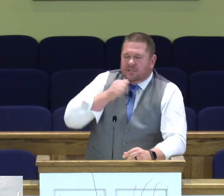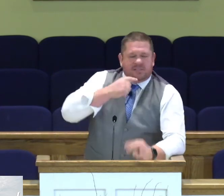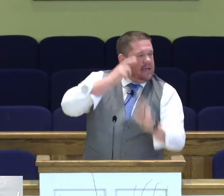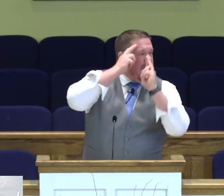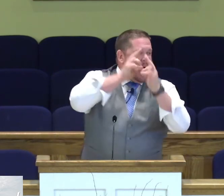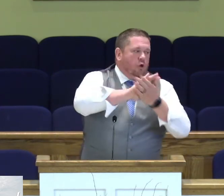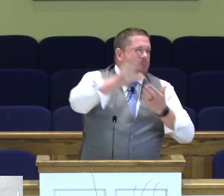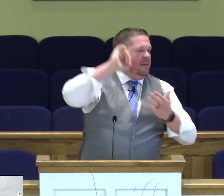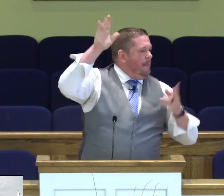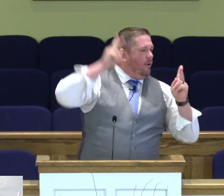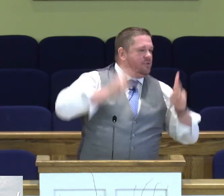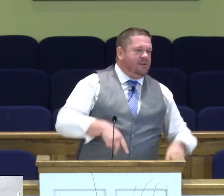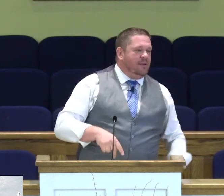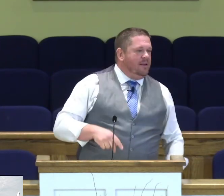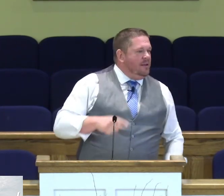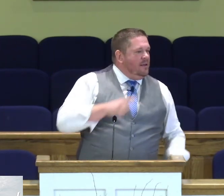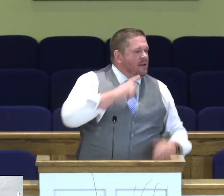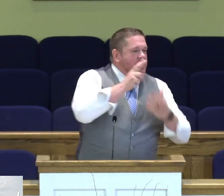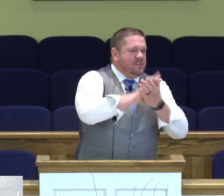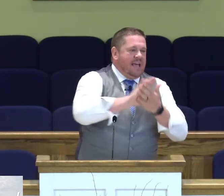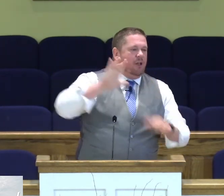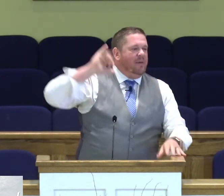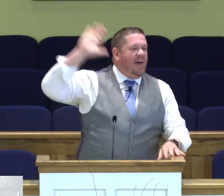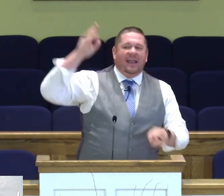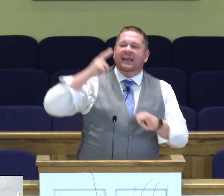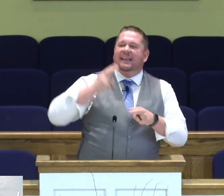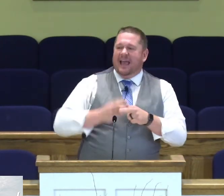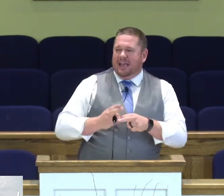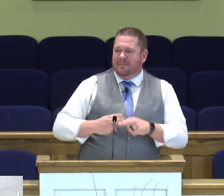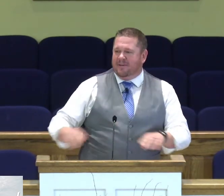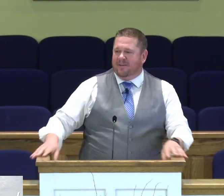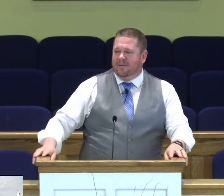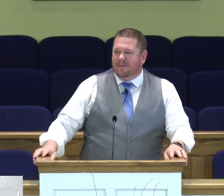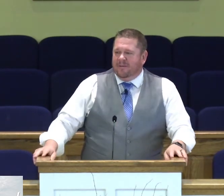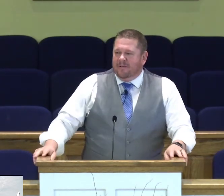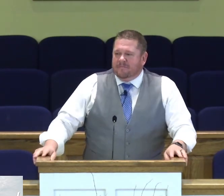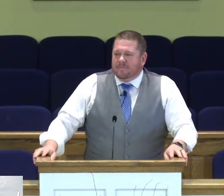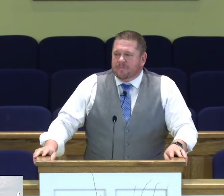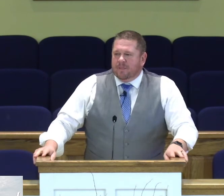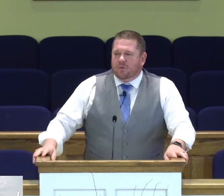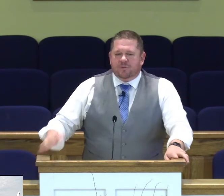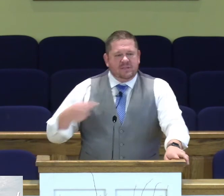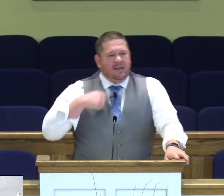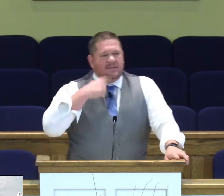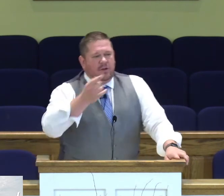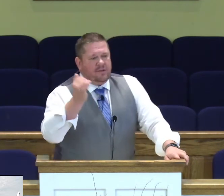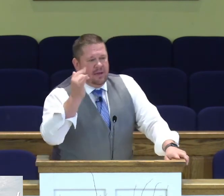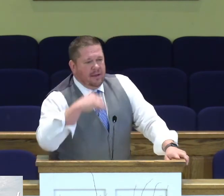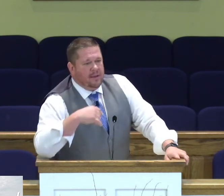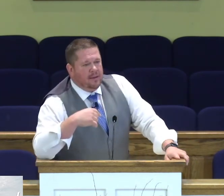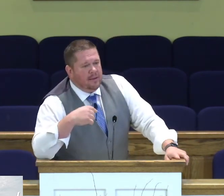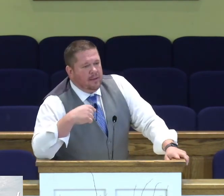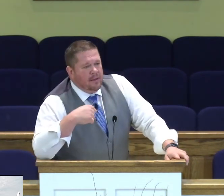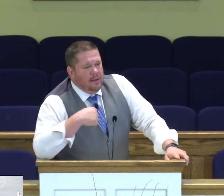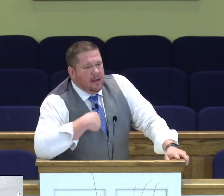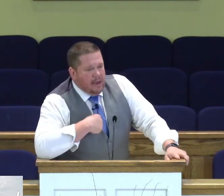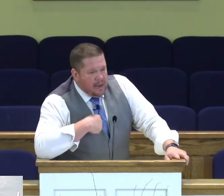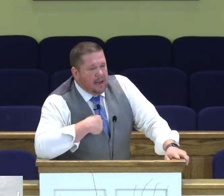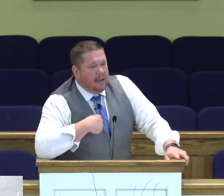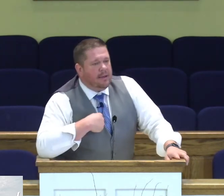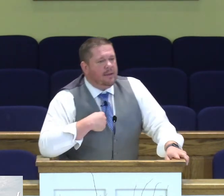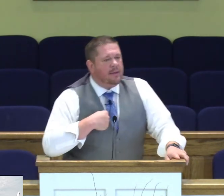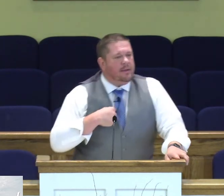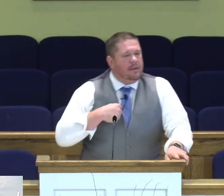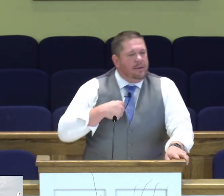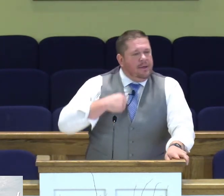It doesn't say, hallowed be thy person. It says, hallowed be thy name. Which means I can tell you today,